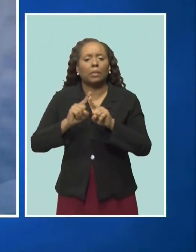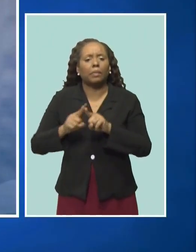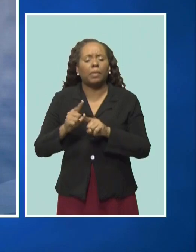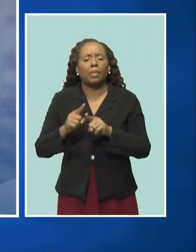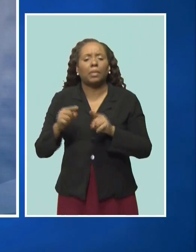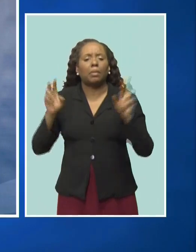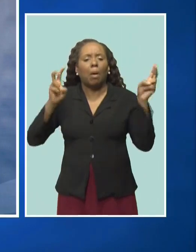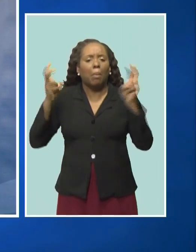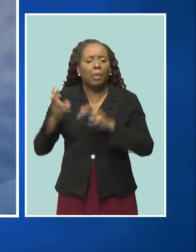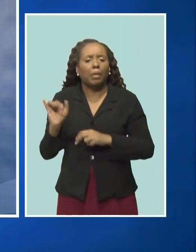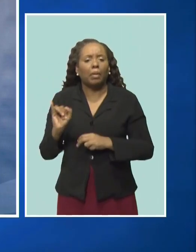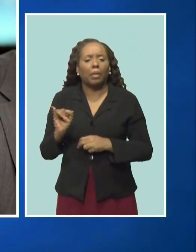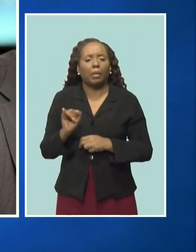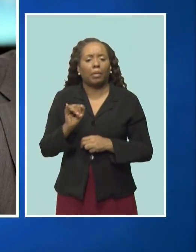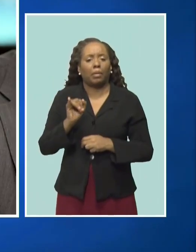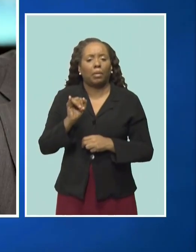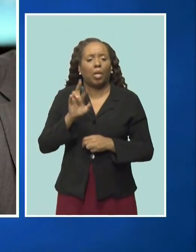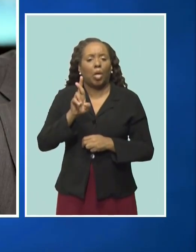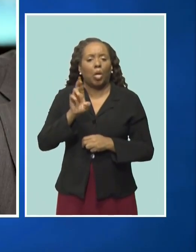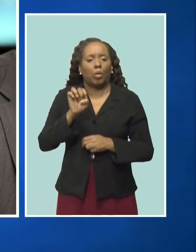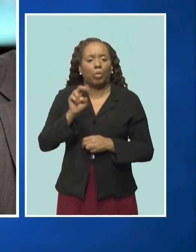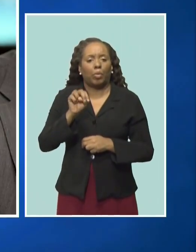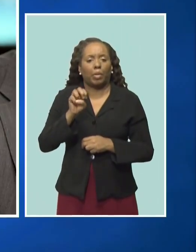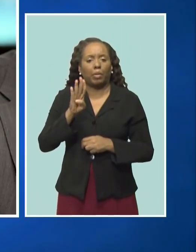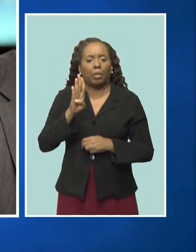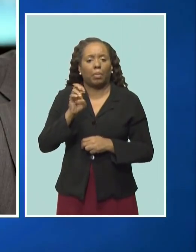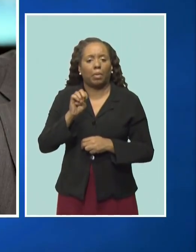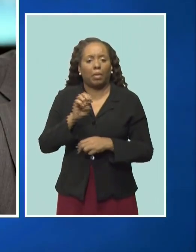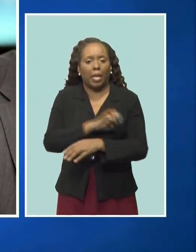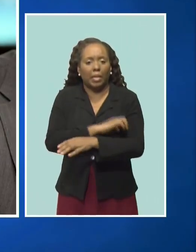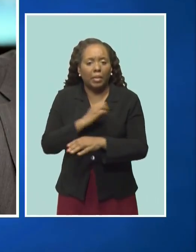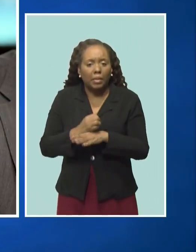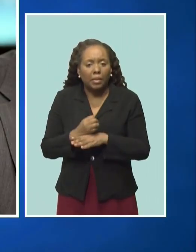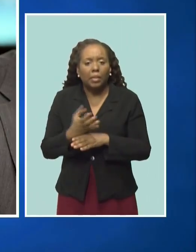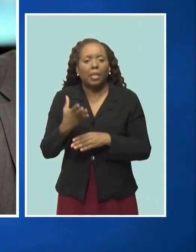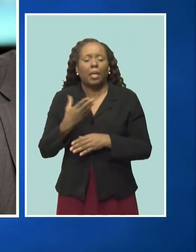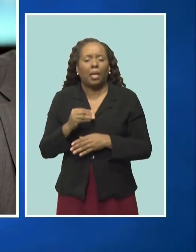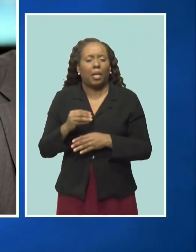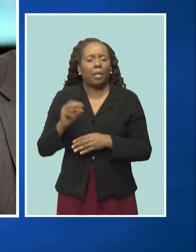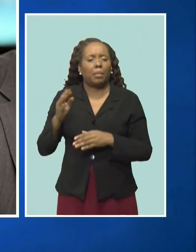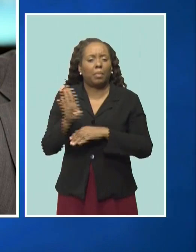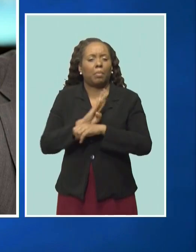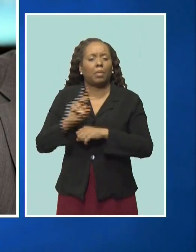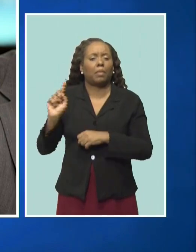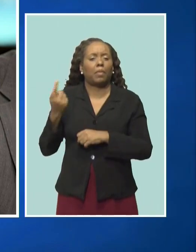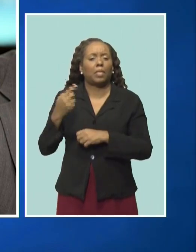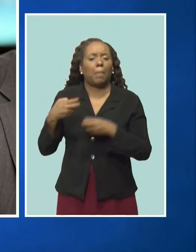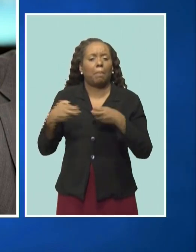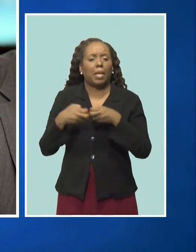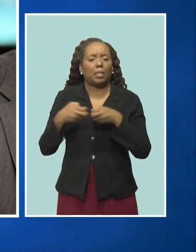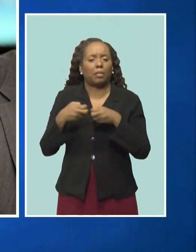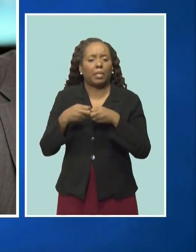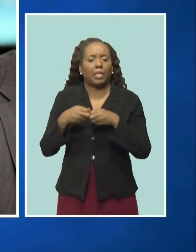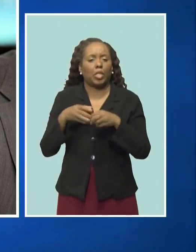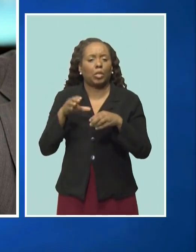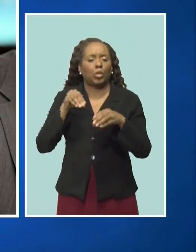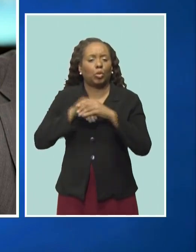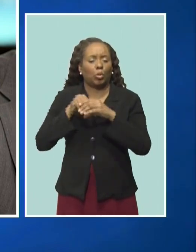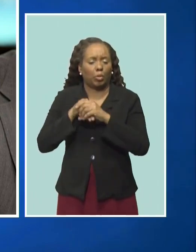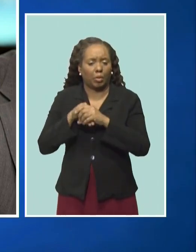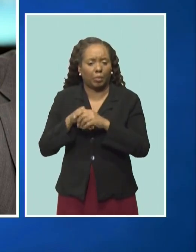sustainable finance, including Barbados' first battery storage project, were discussed. The island's potential as a logistics